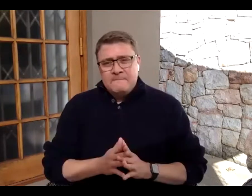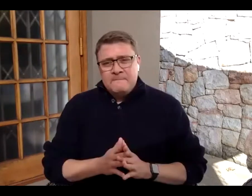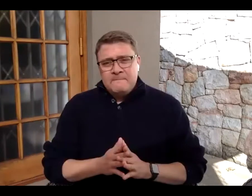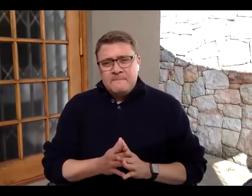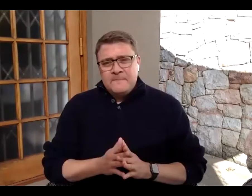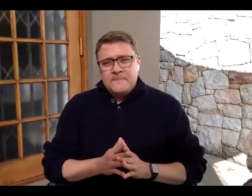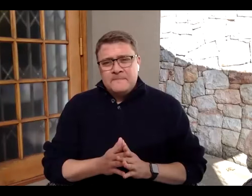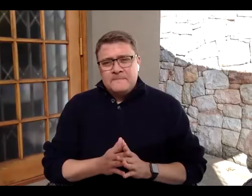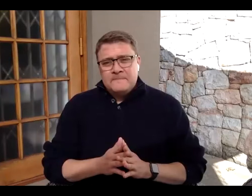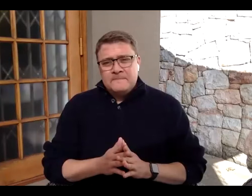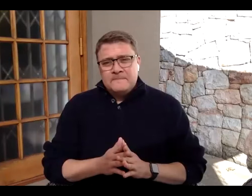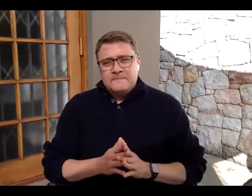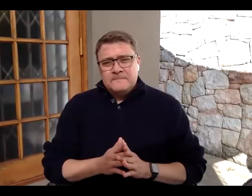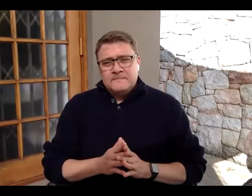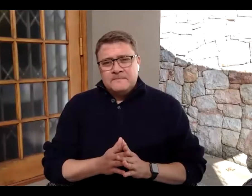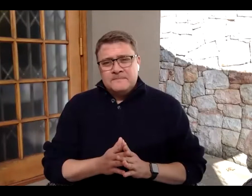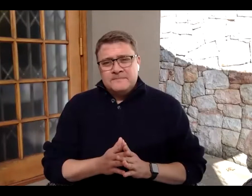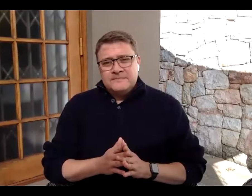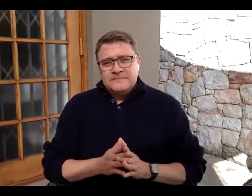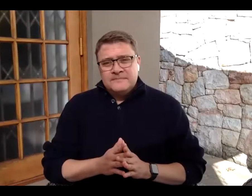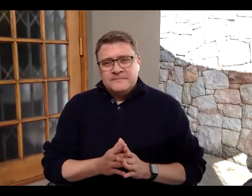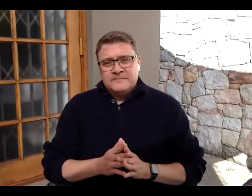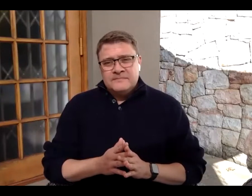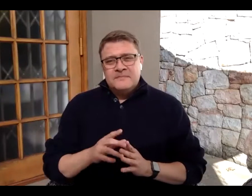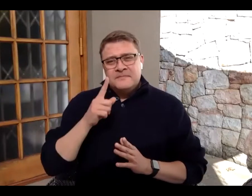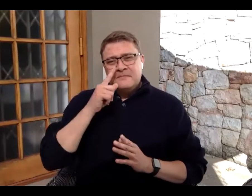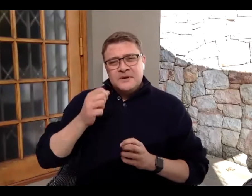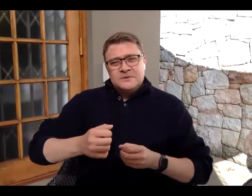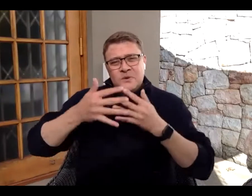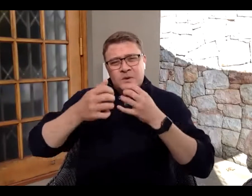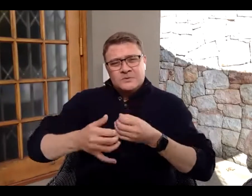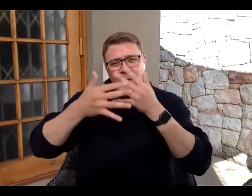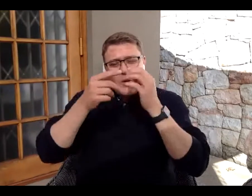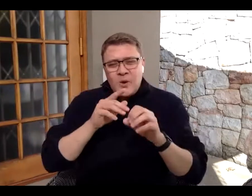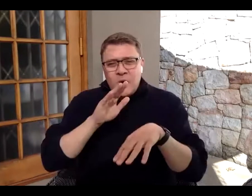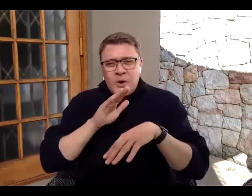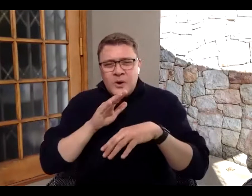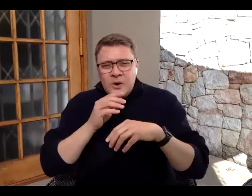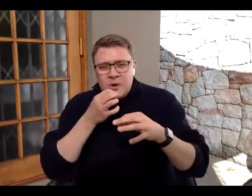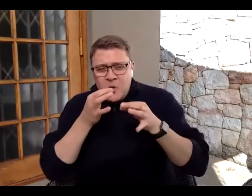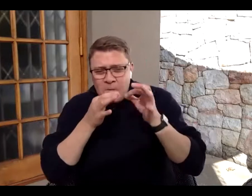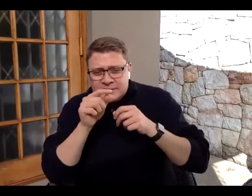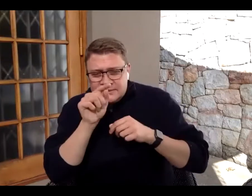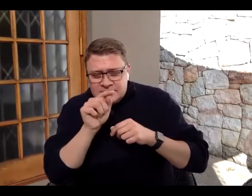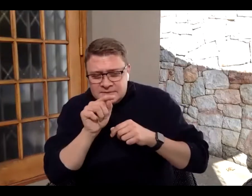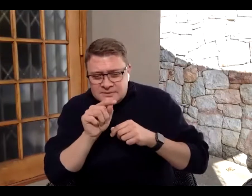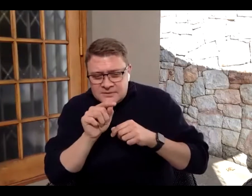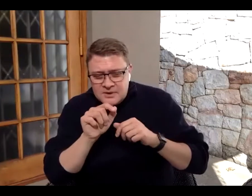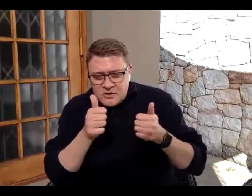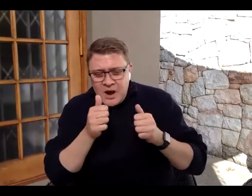I'm just scrolling through. There's a lot of comments, some really, really great comments,